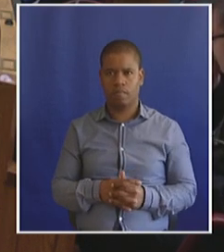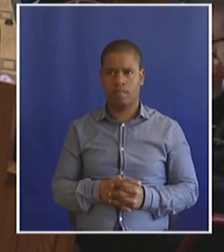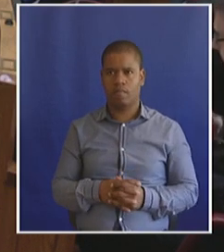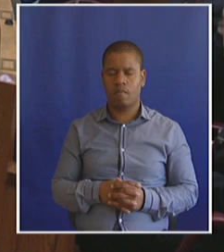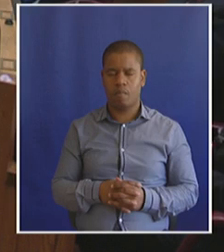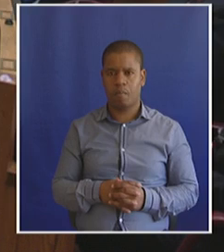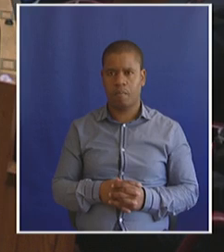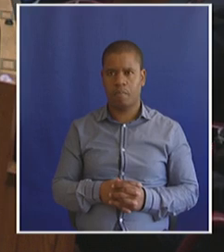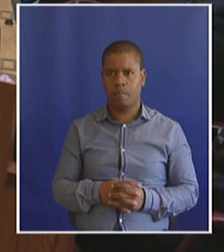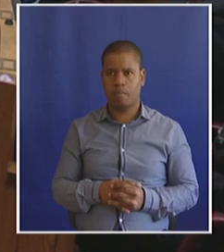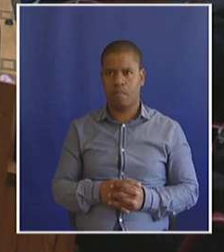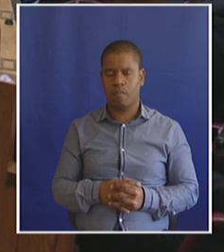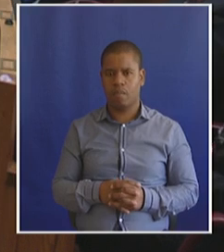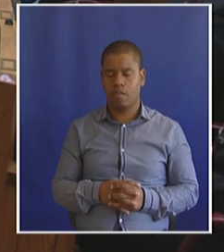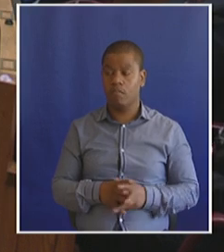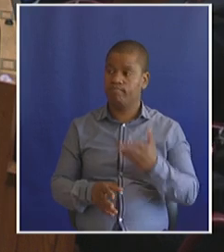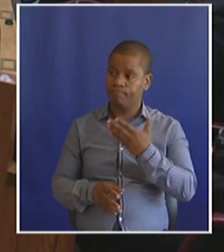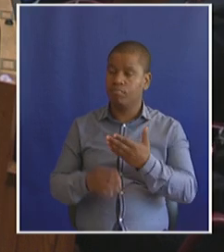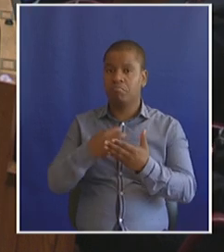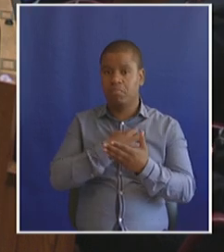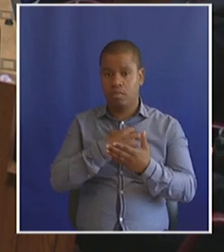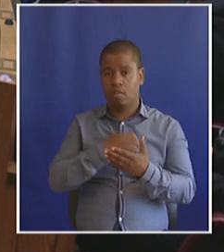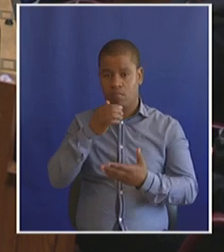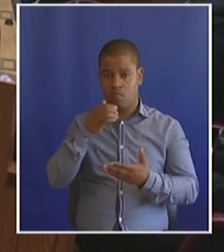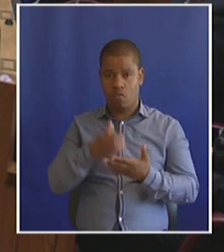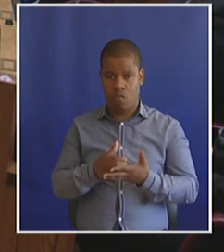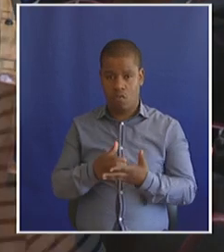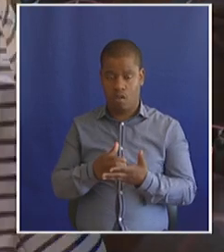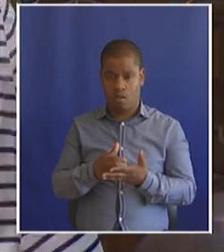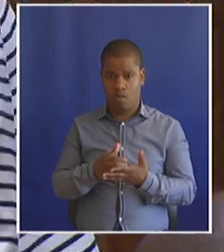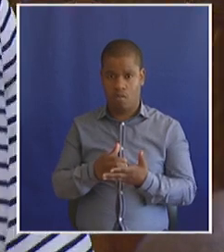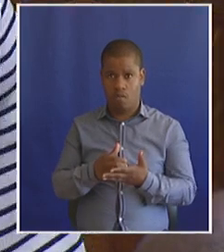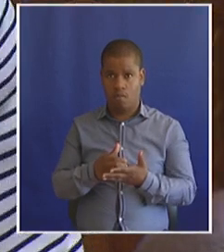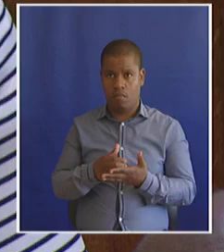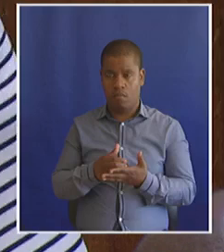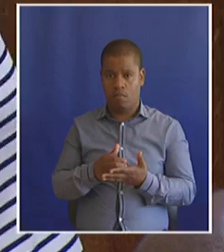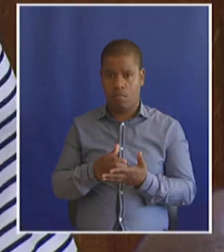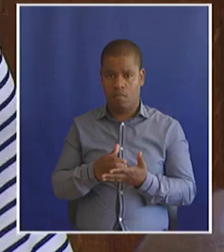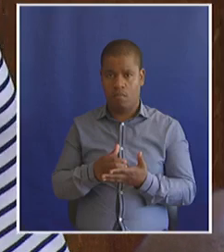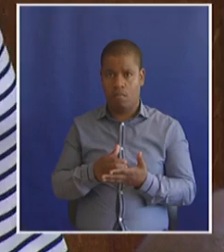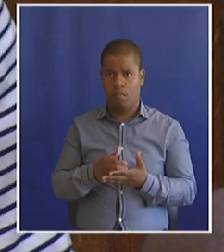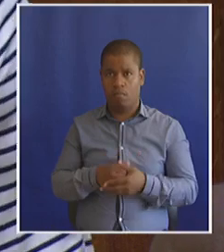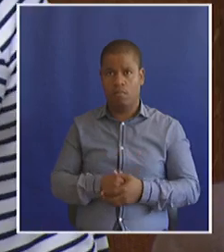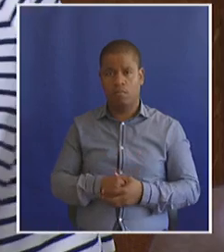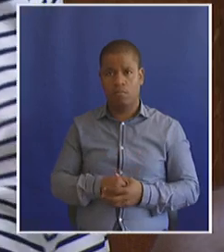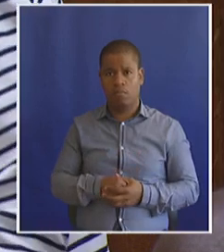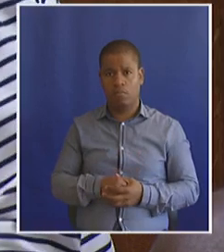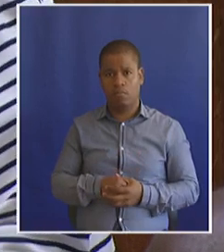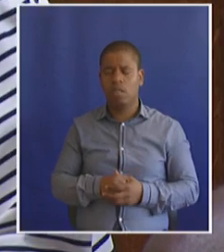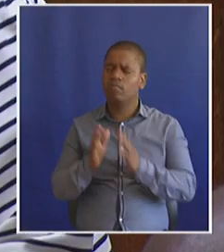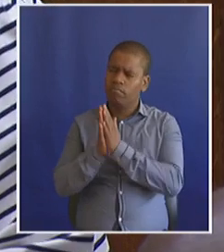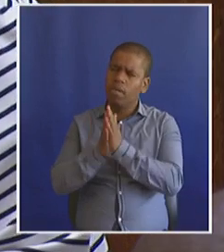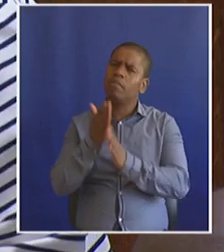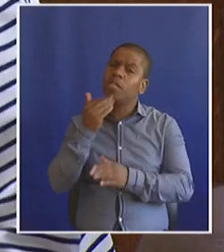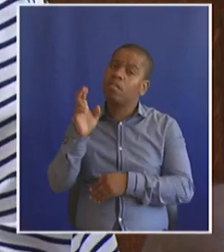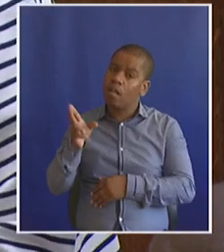Can the Honourable Minister confirm whether the fifth was an inside job or not? Did you get the question? Will you please